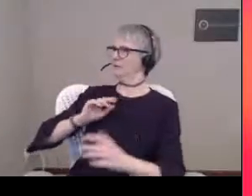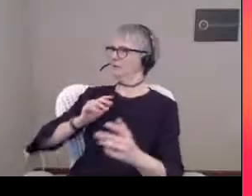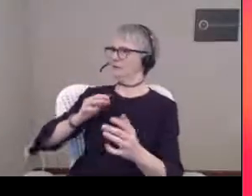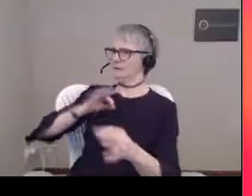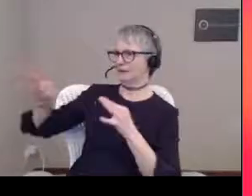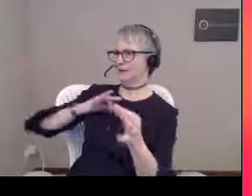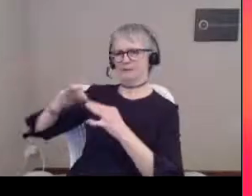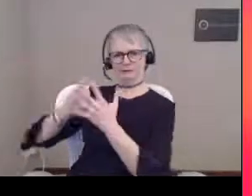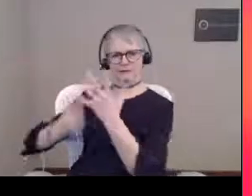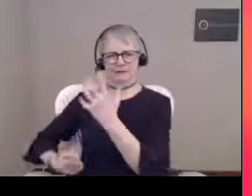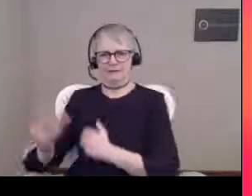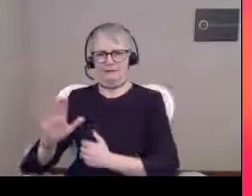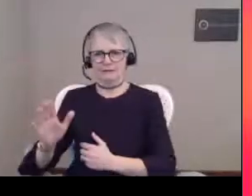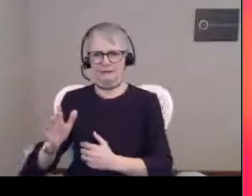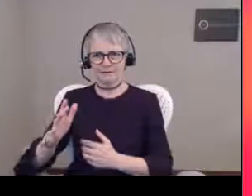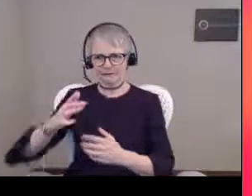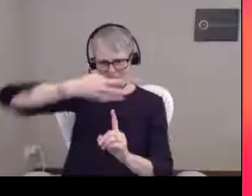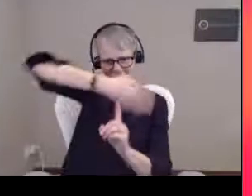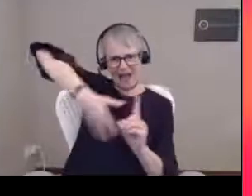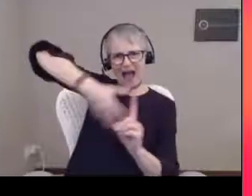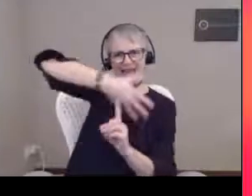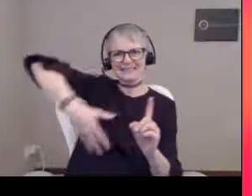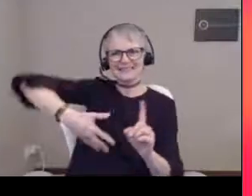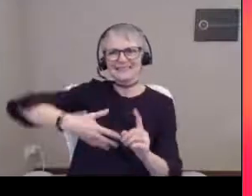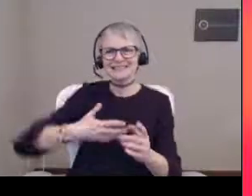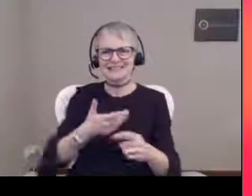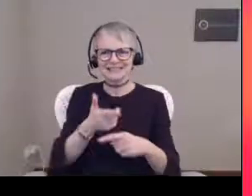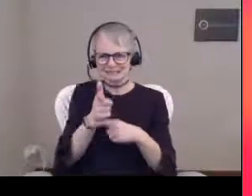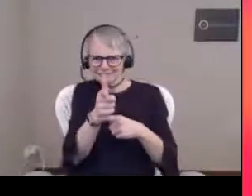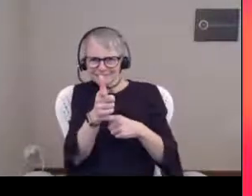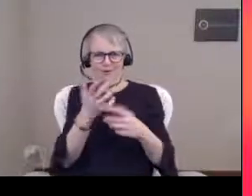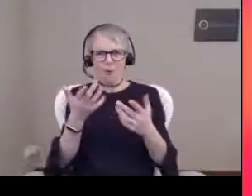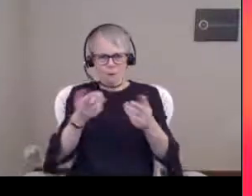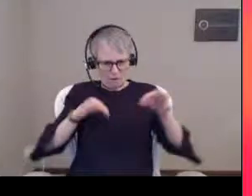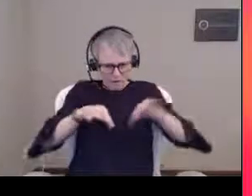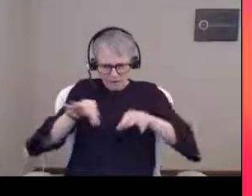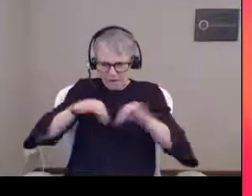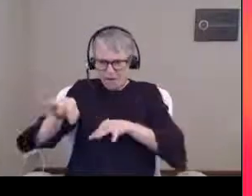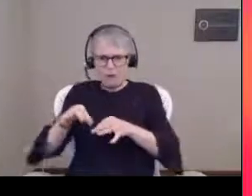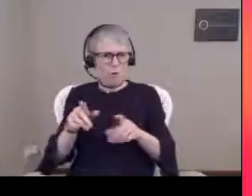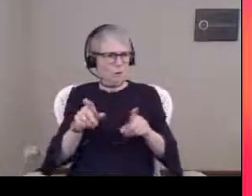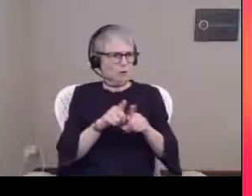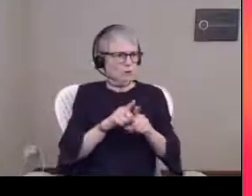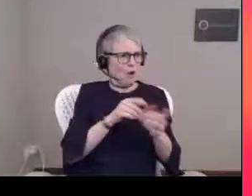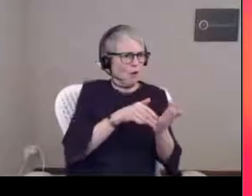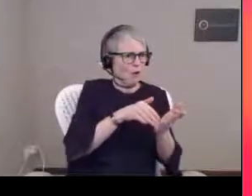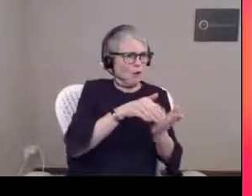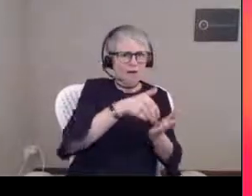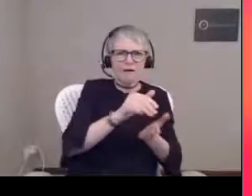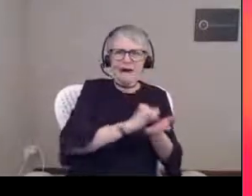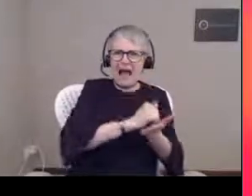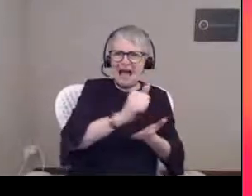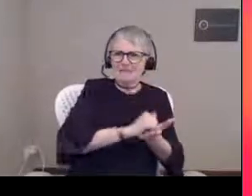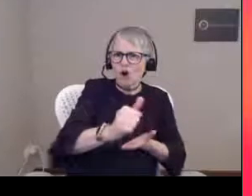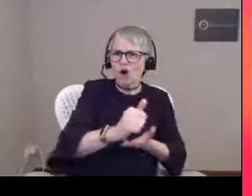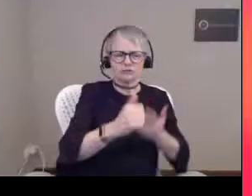understand how ITV helps brands advertise. We've got finance, legal,